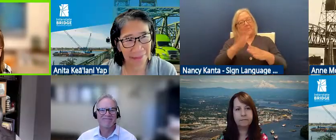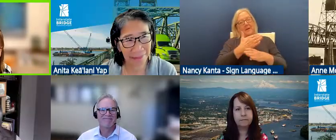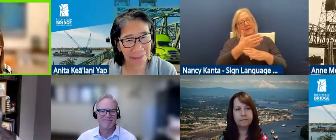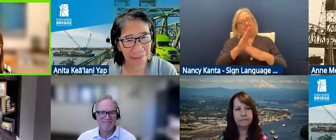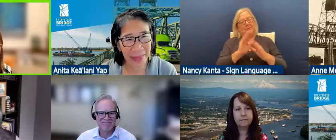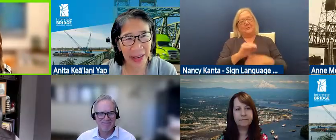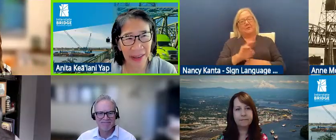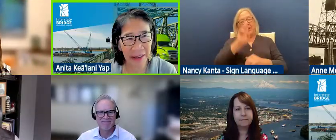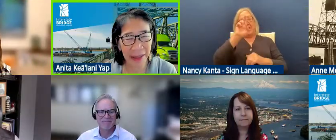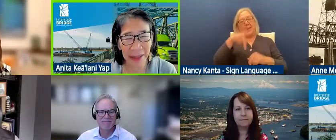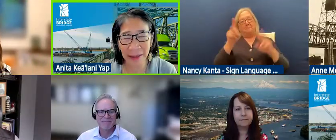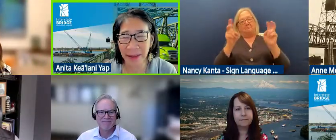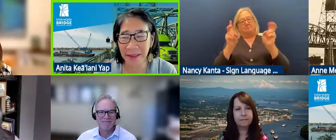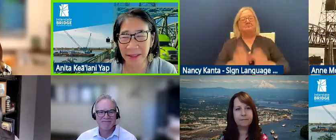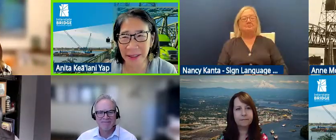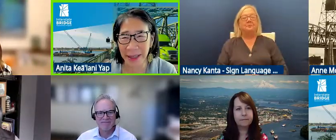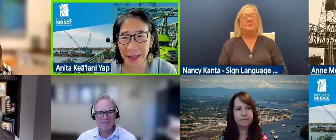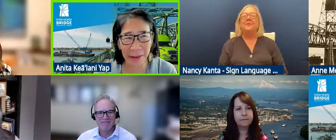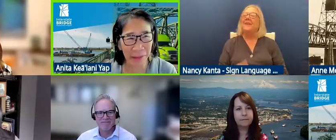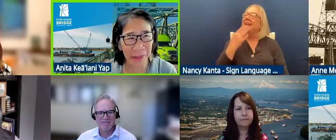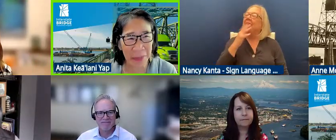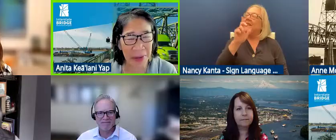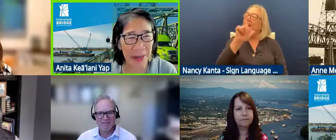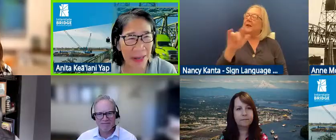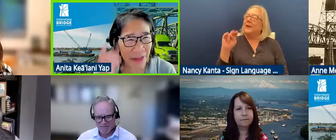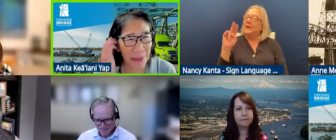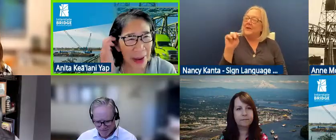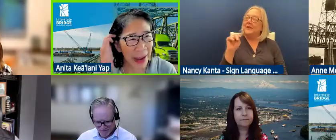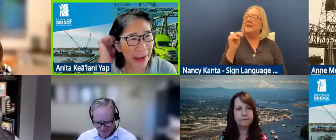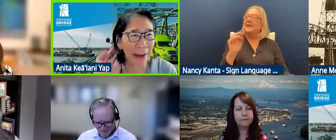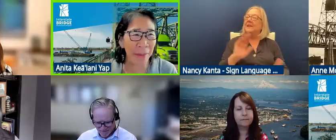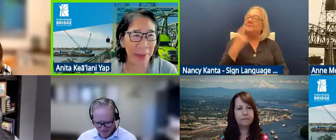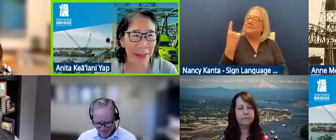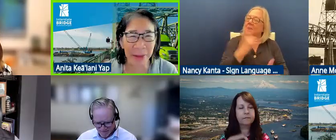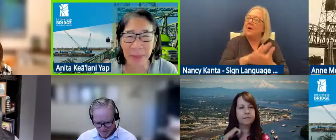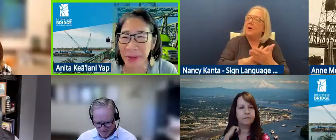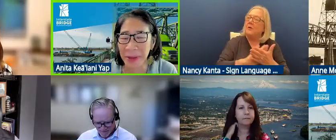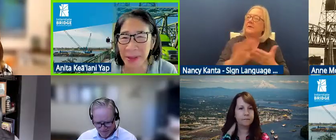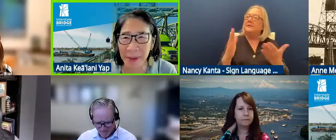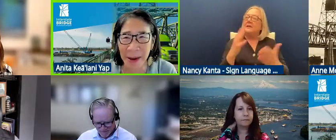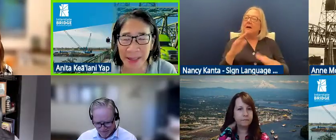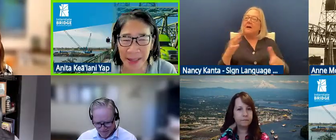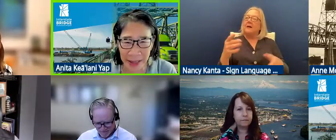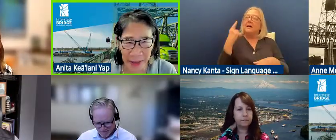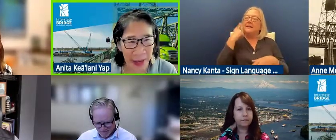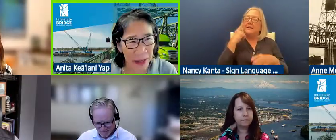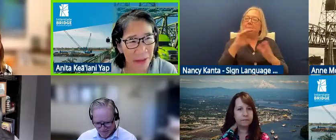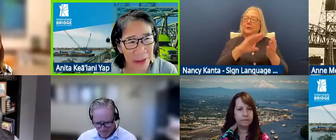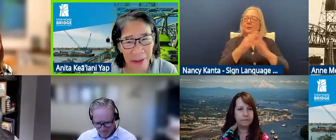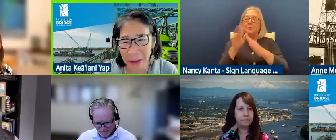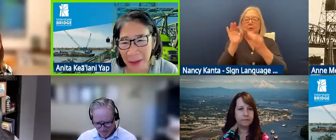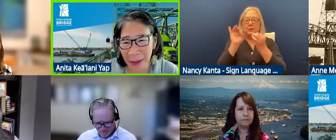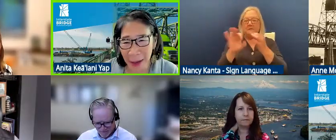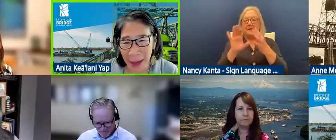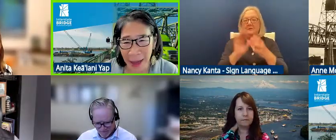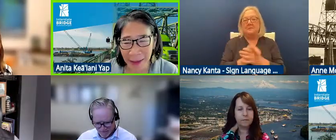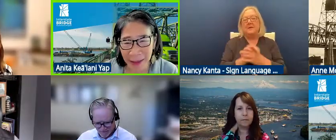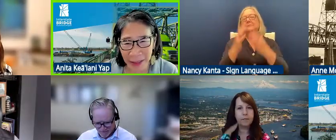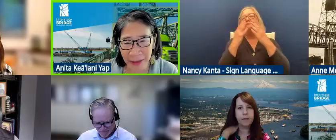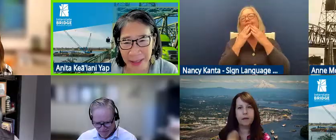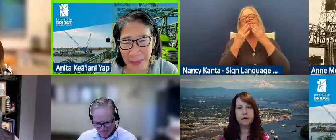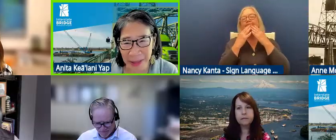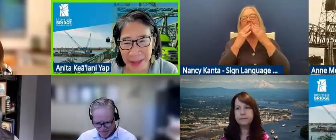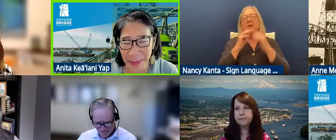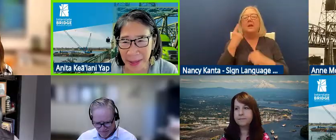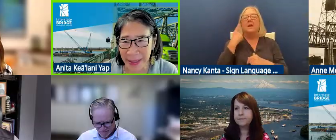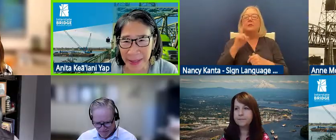opportunity. Thank you, Lynn. It's always good to hear community feedback as we move through this process. So thank you for your